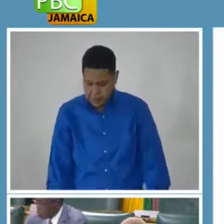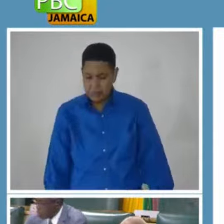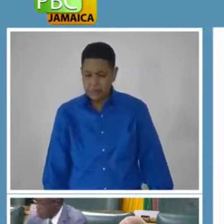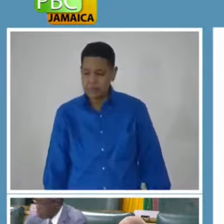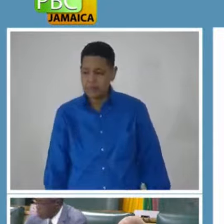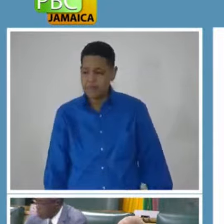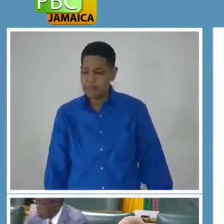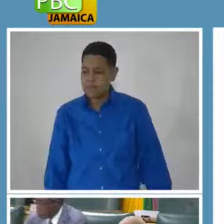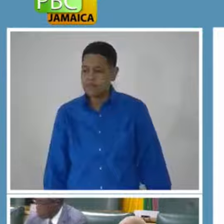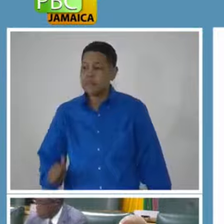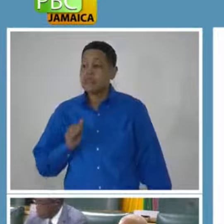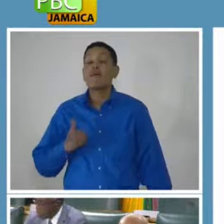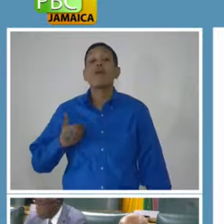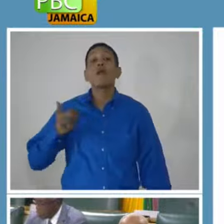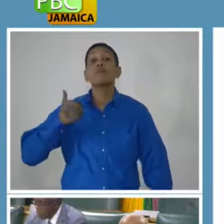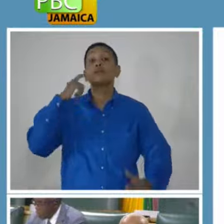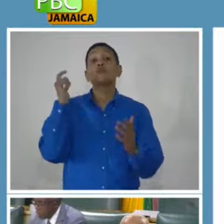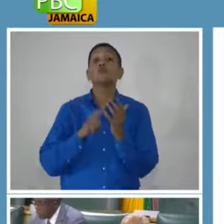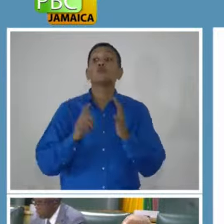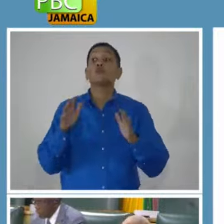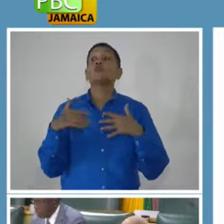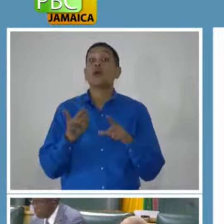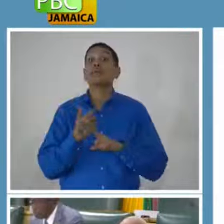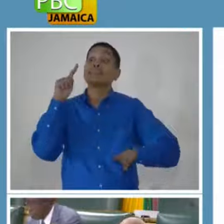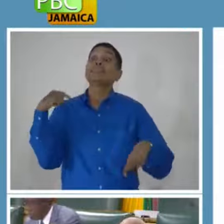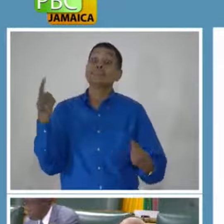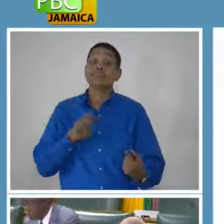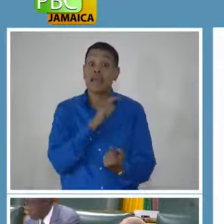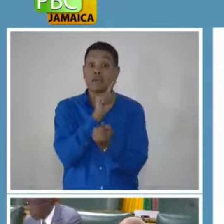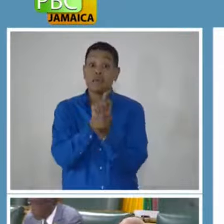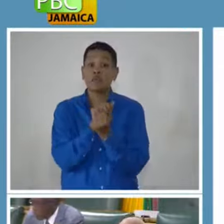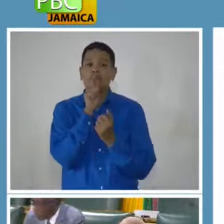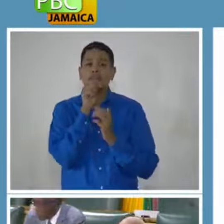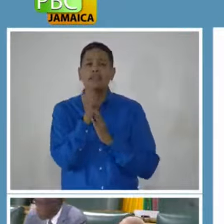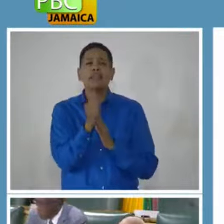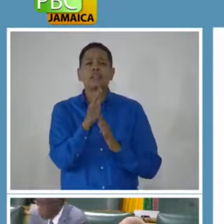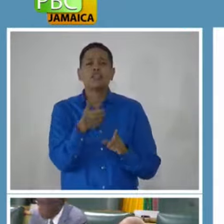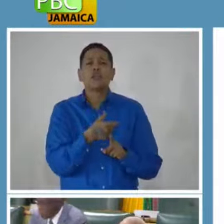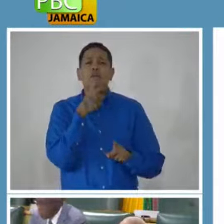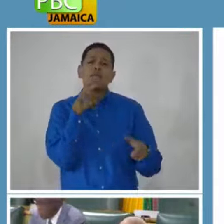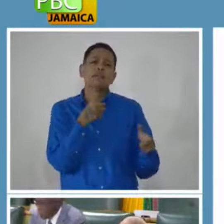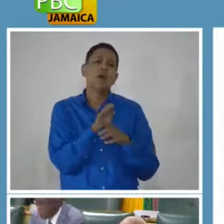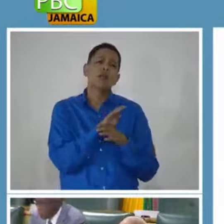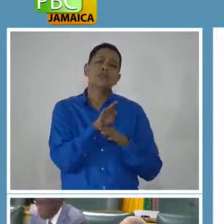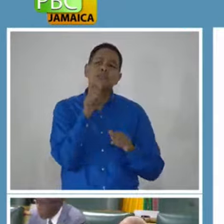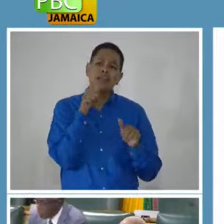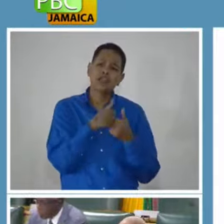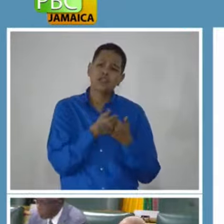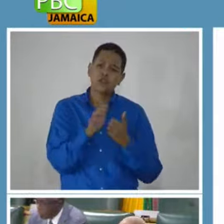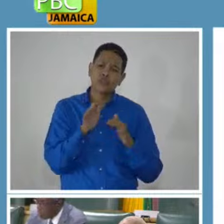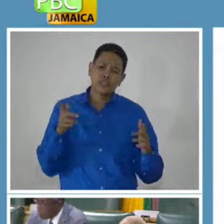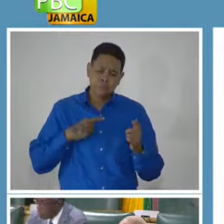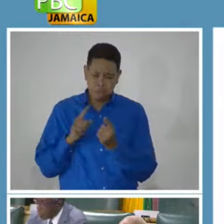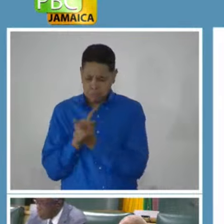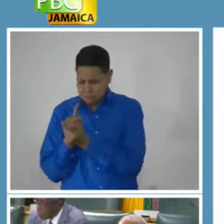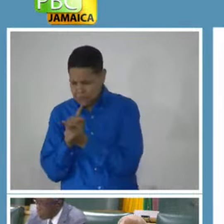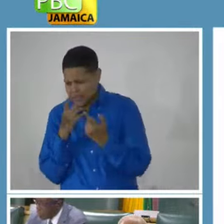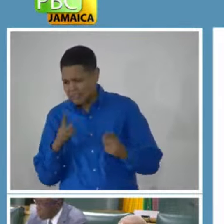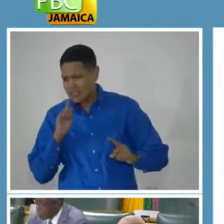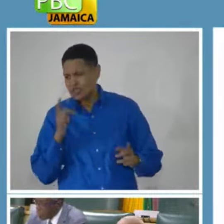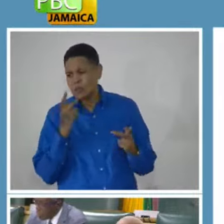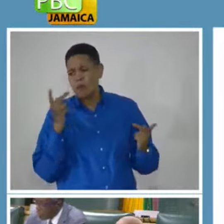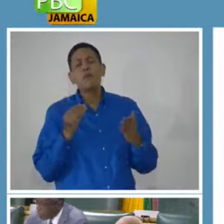I am pleased to note that since I met with the leadership of the Small Business Association, the